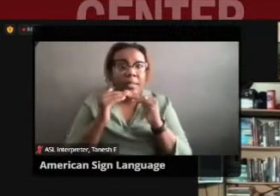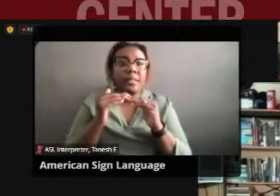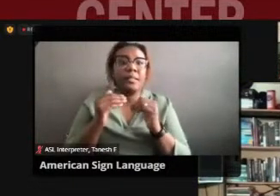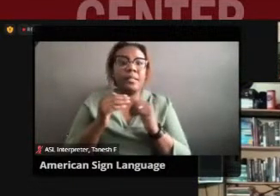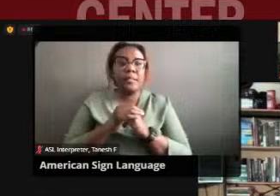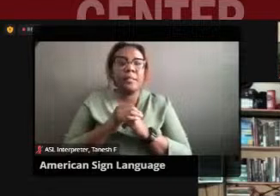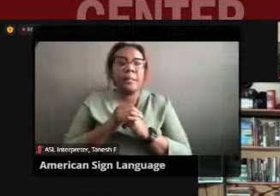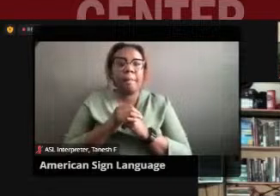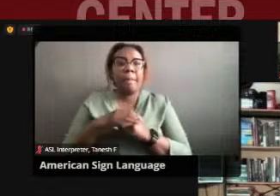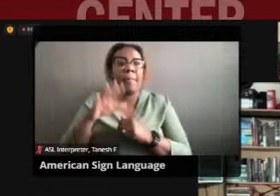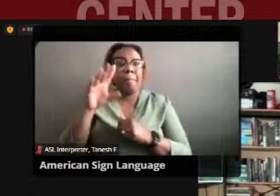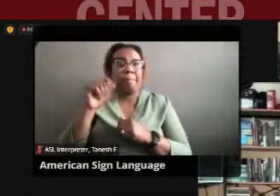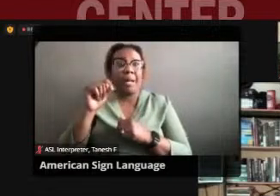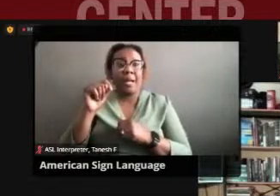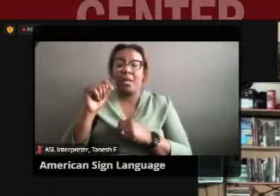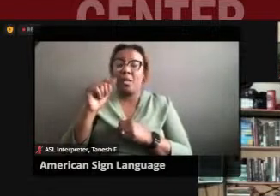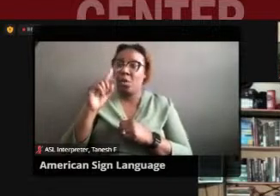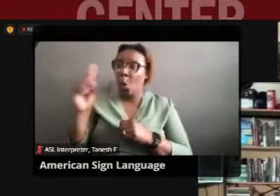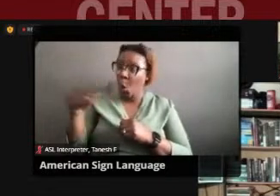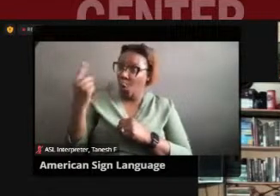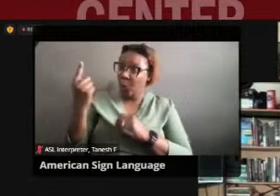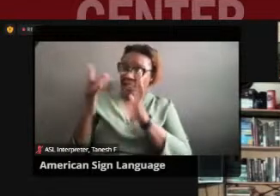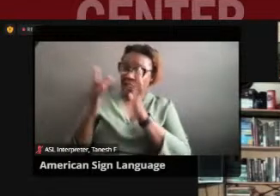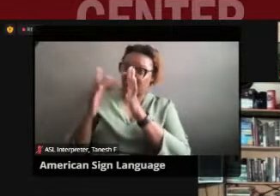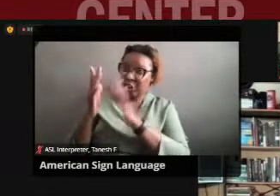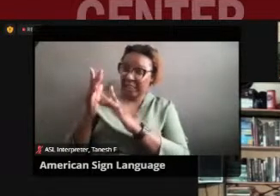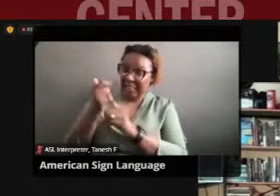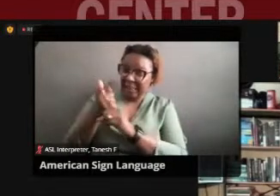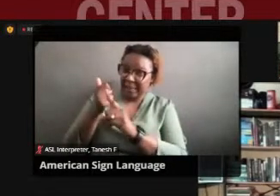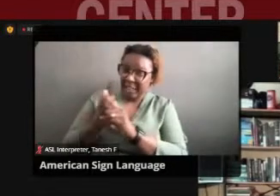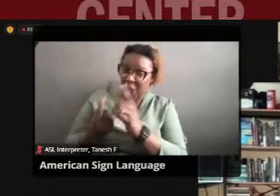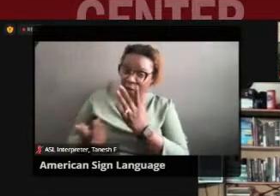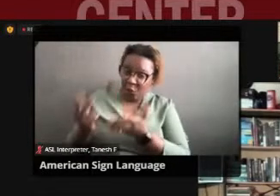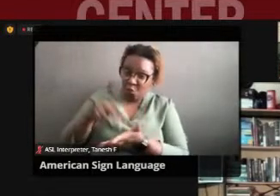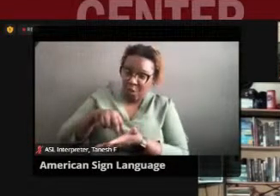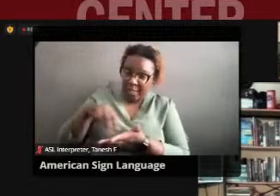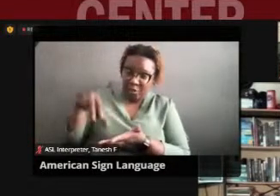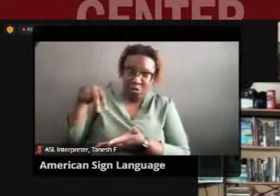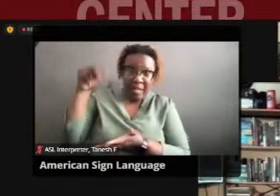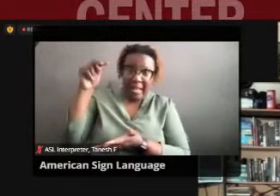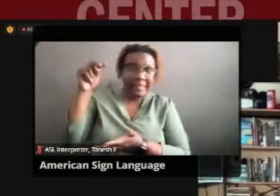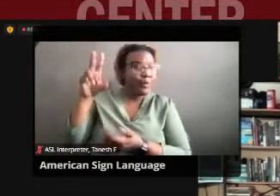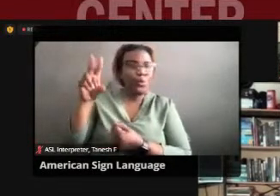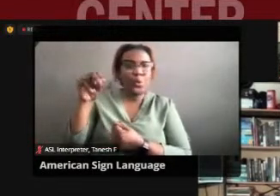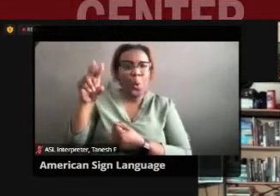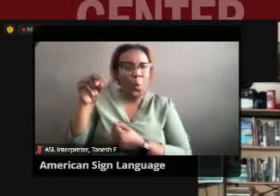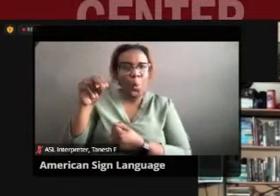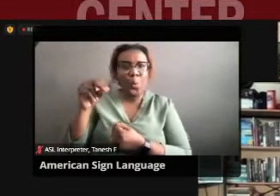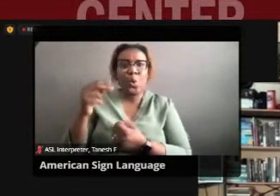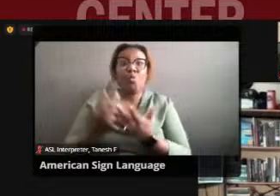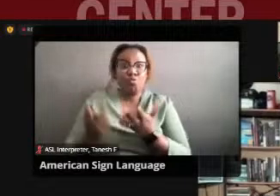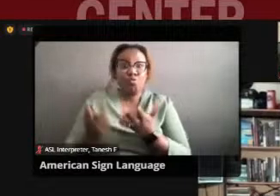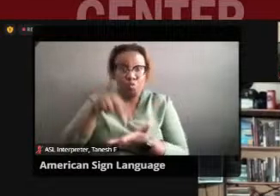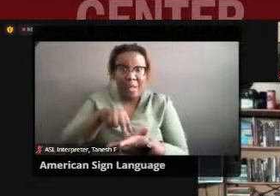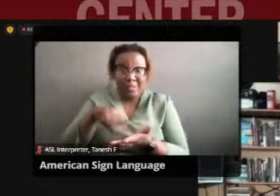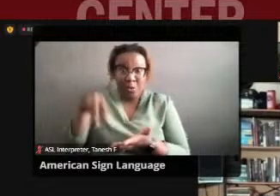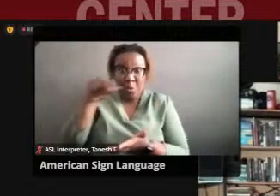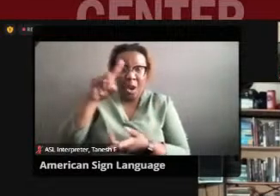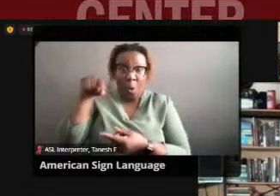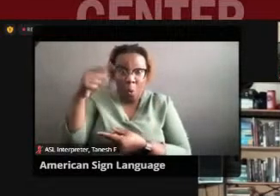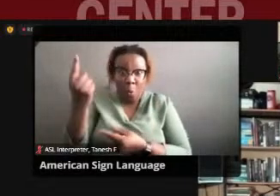not just Jesus who is resurrected. And resurrections do not just happen on Easter